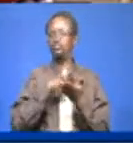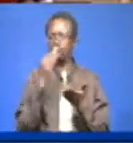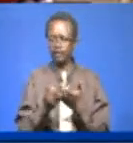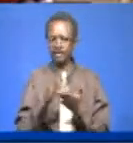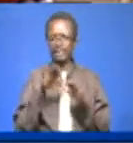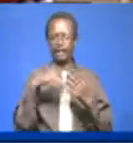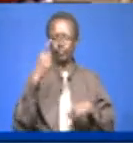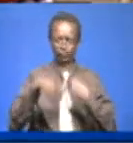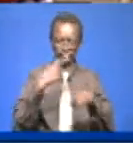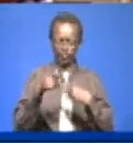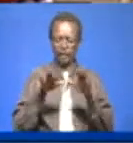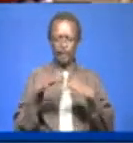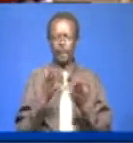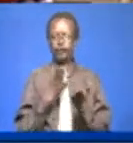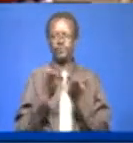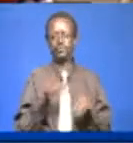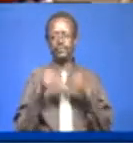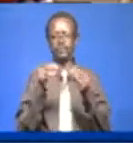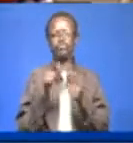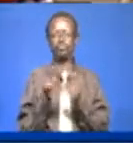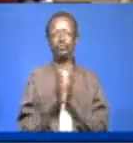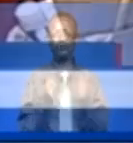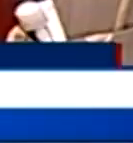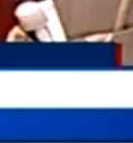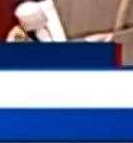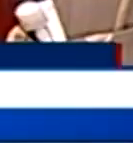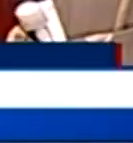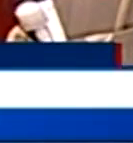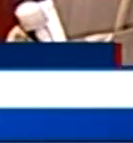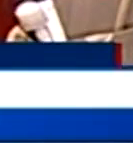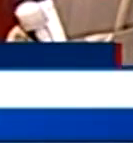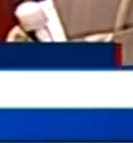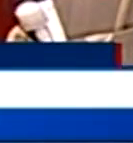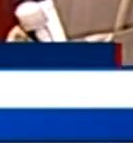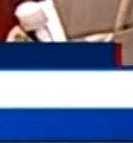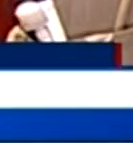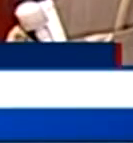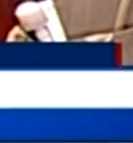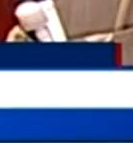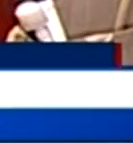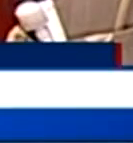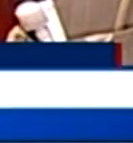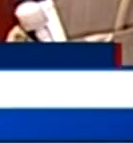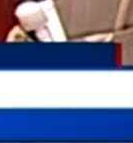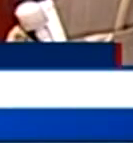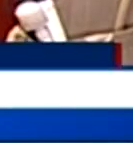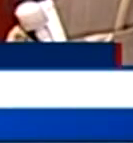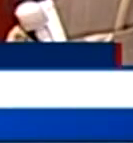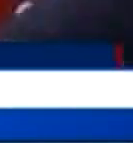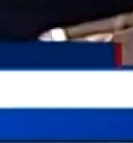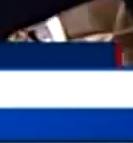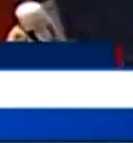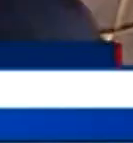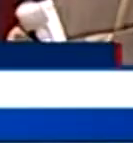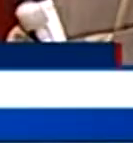are rendered to the public and to the citizens of the county. We want to see, Madam Speaker, delegated legislation working. We want to